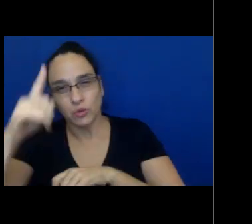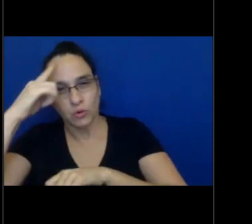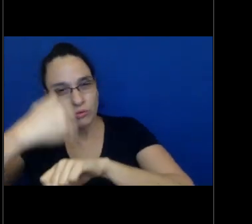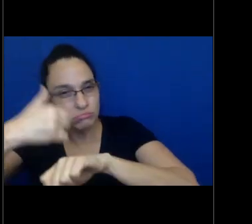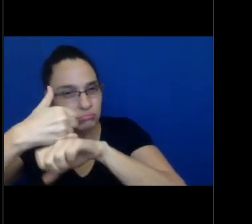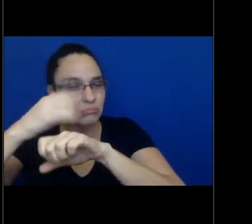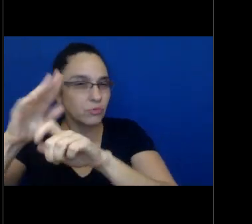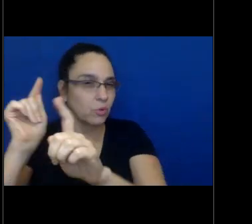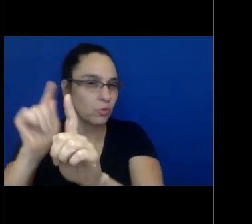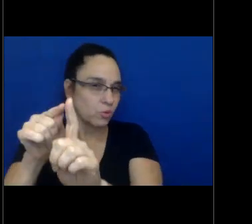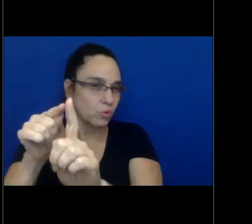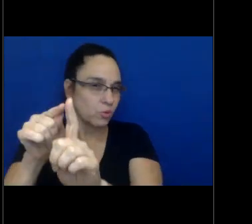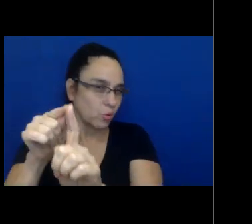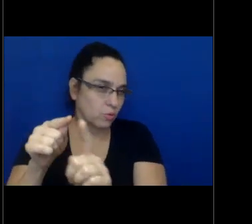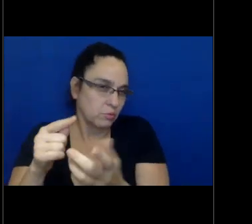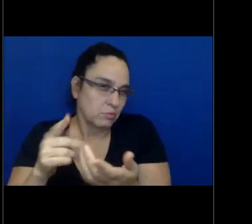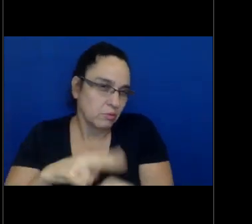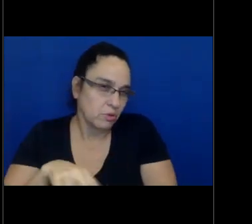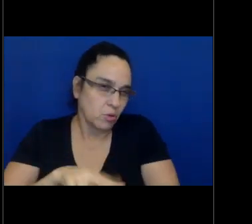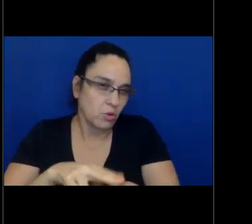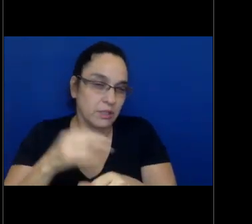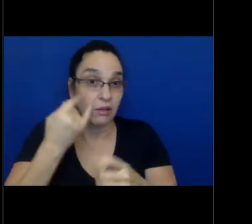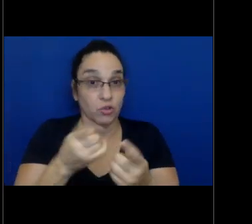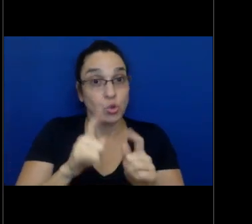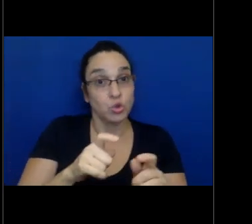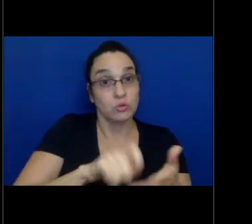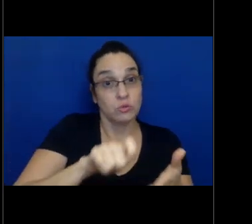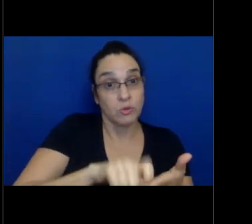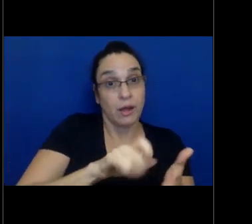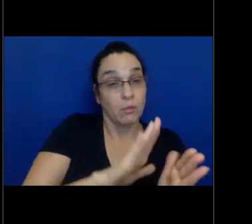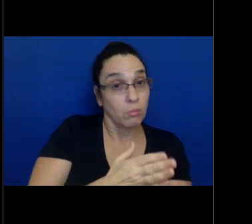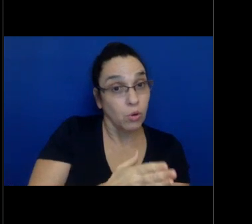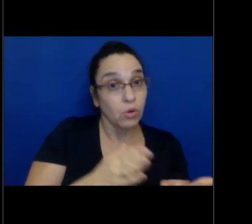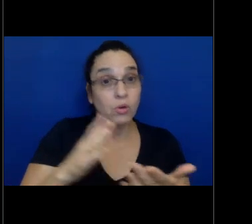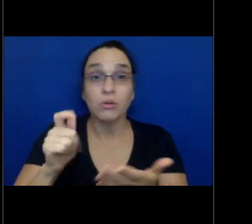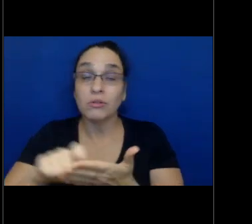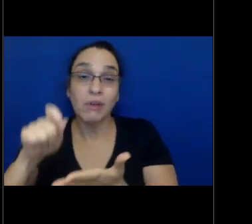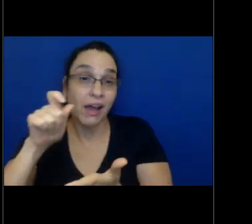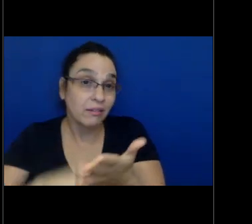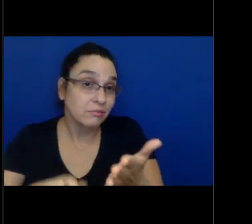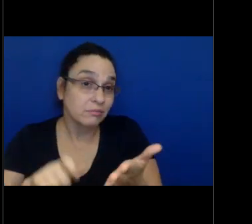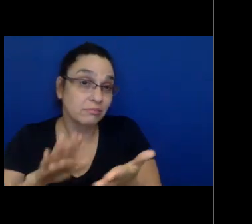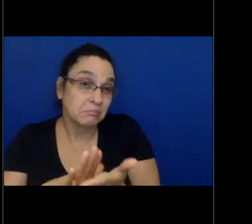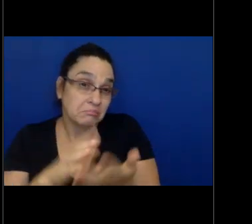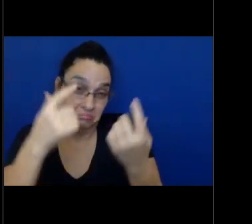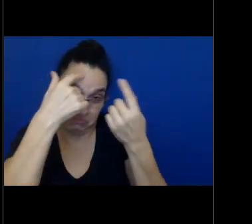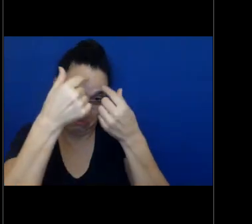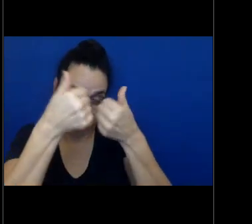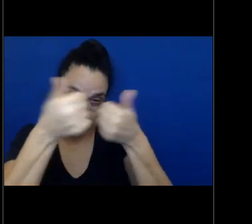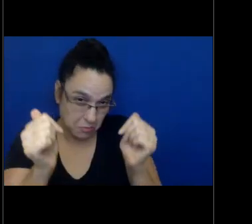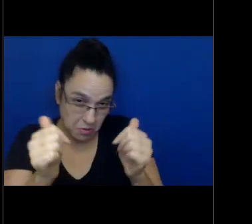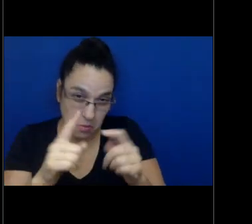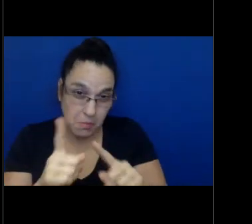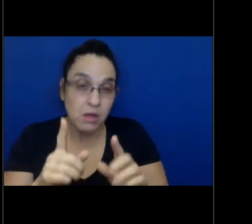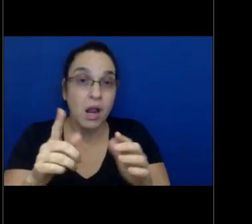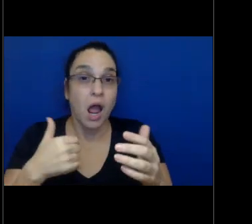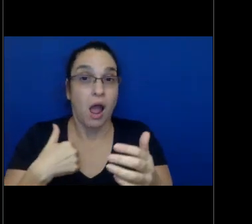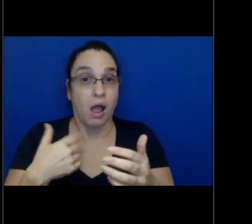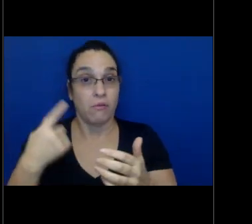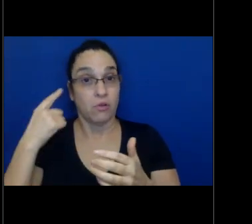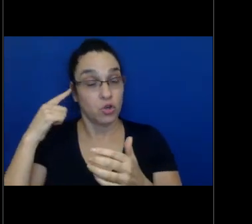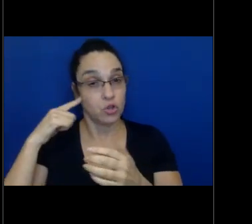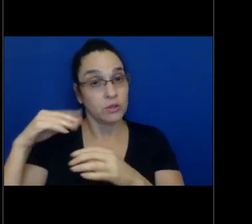mind as to whether you should write a book or papers. When I was starting out, I got advice from Steve Anderson. This